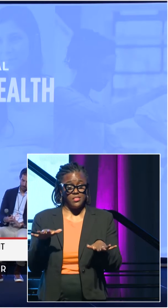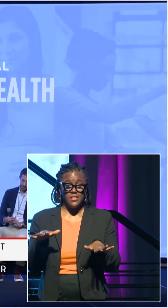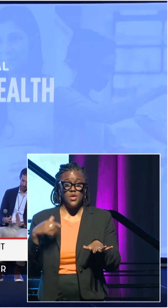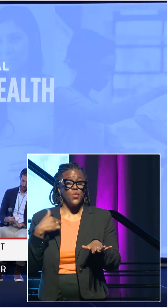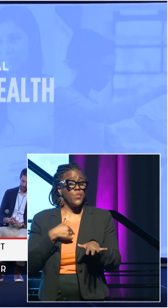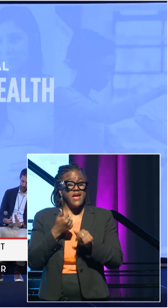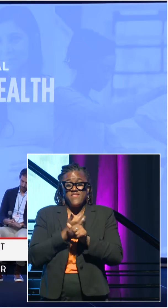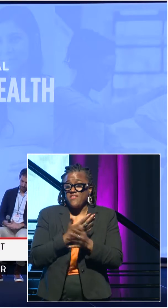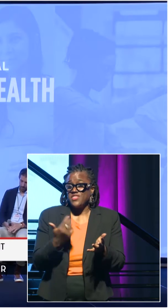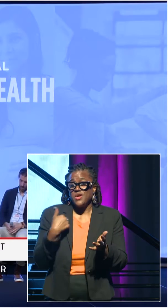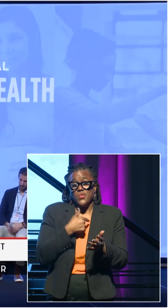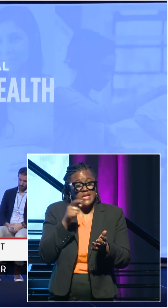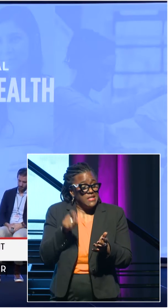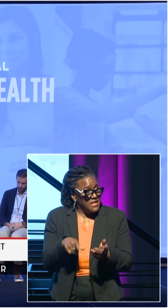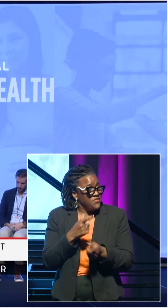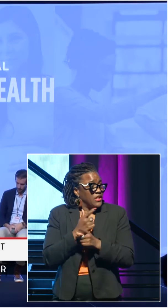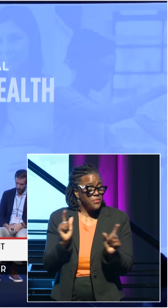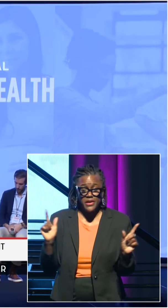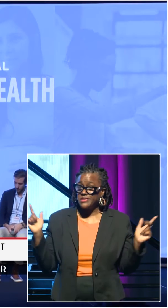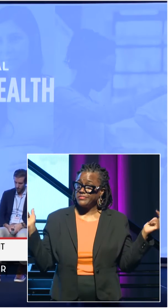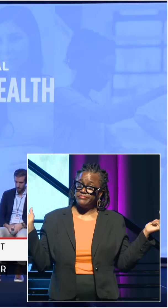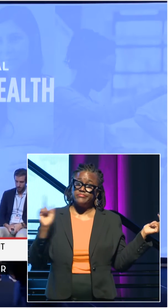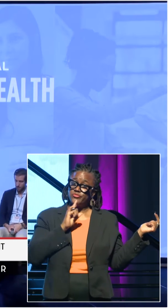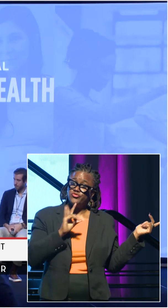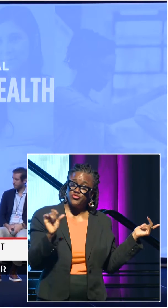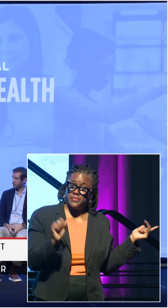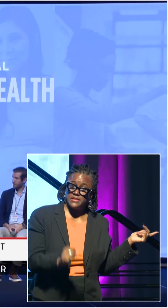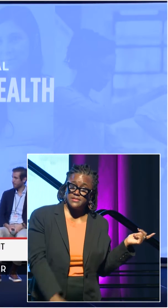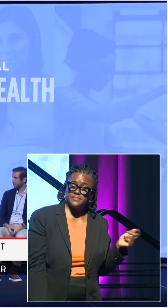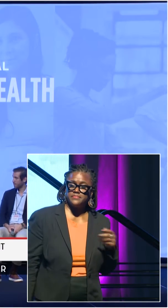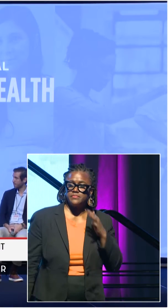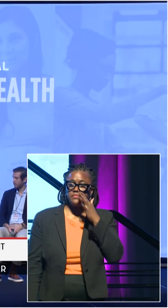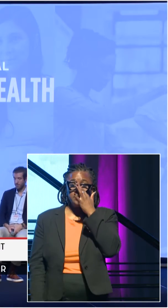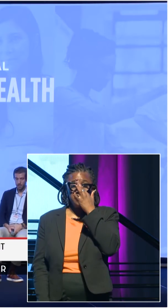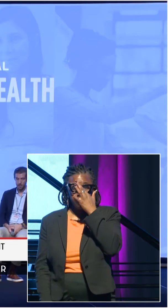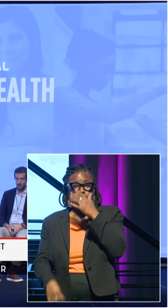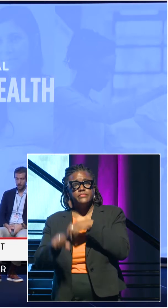we need for our own liberation. We really do. And we have to advocate for ourselves.